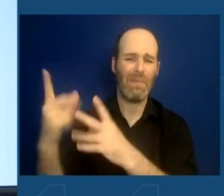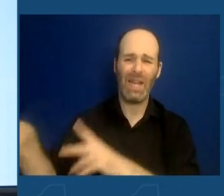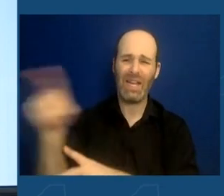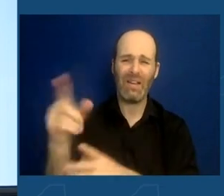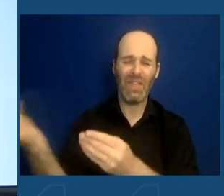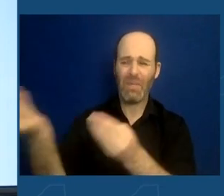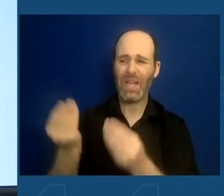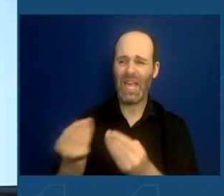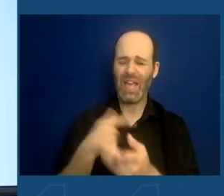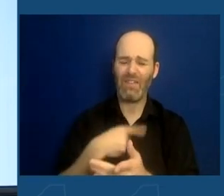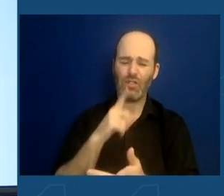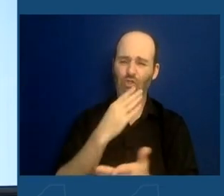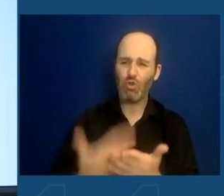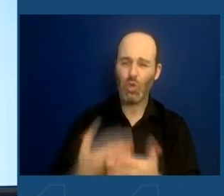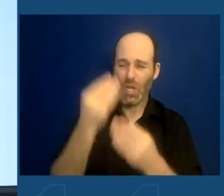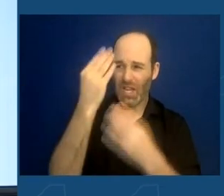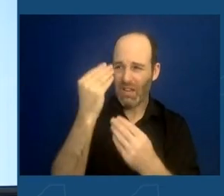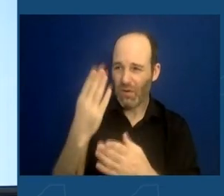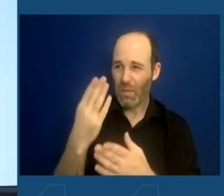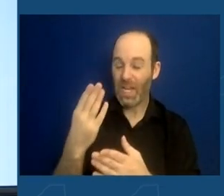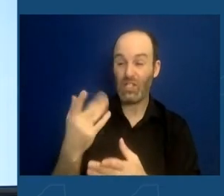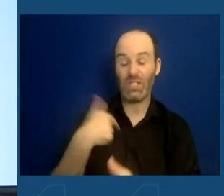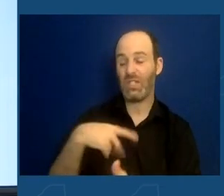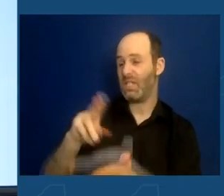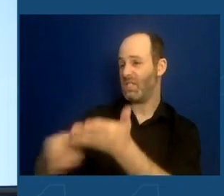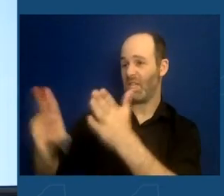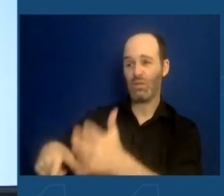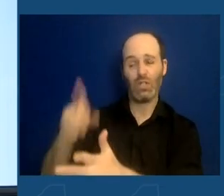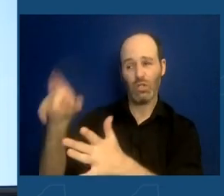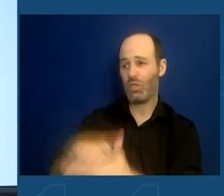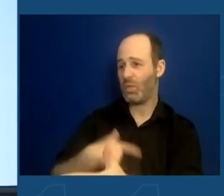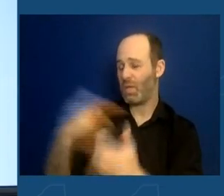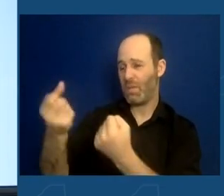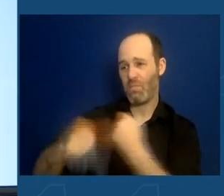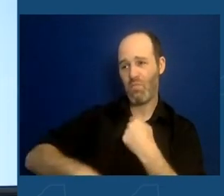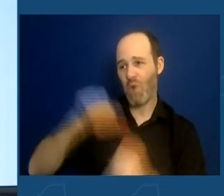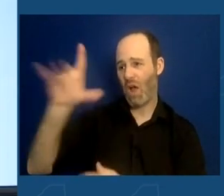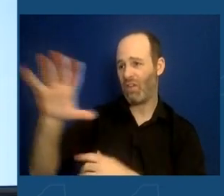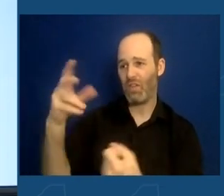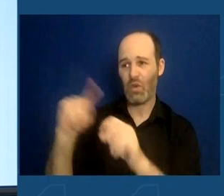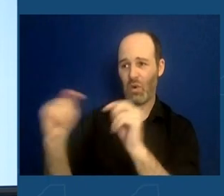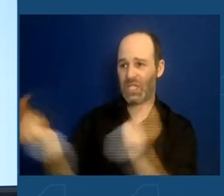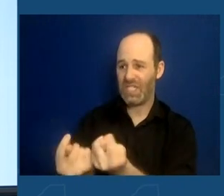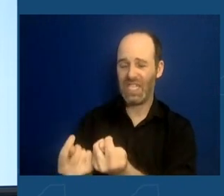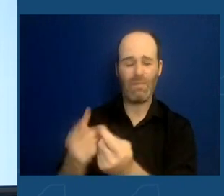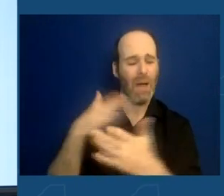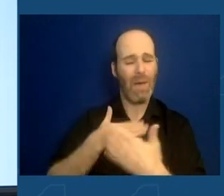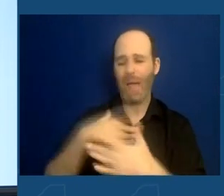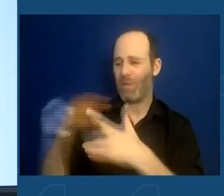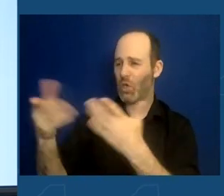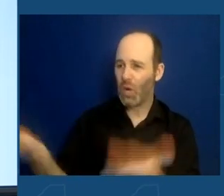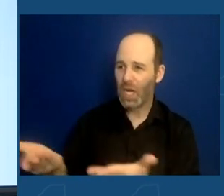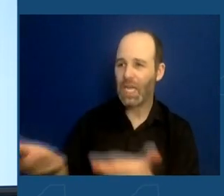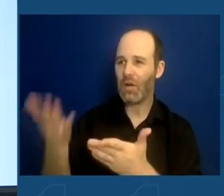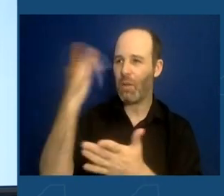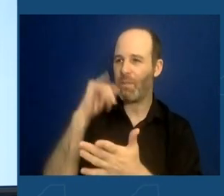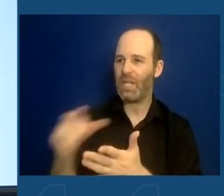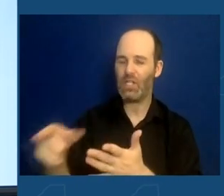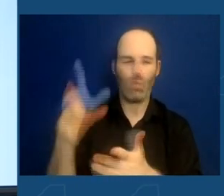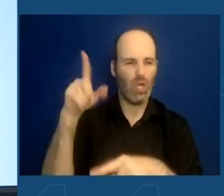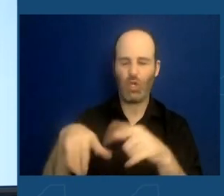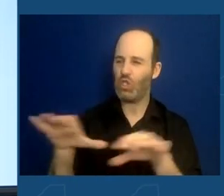Secretary, you have a lot to be proud of with your team, and I'm so happy that you could be here because we couldn't have put this together without your team at